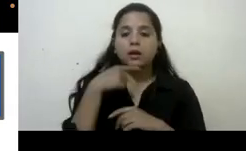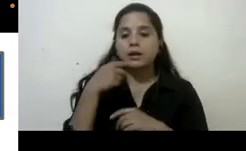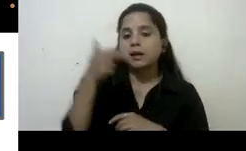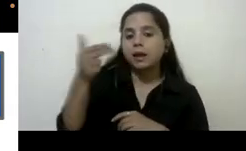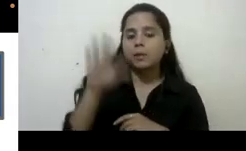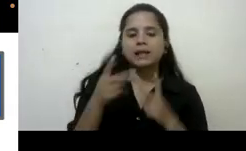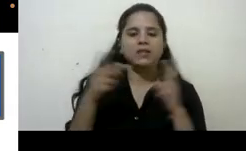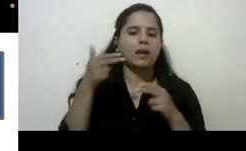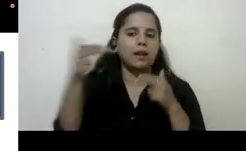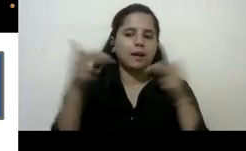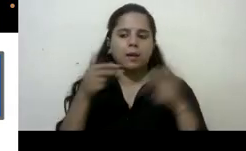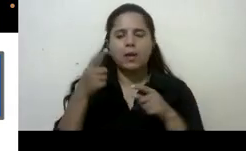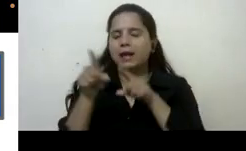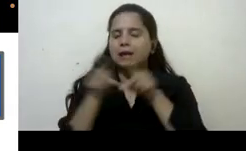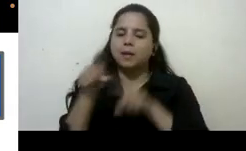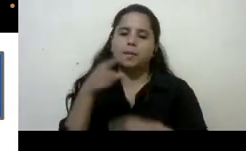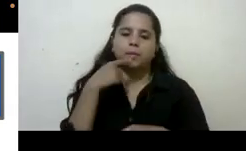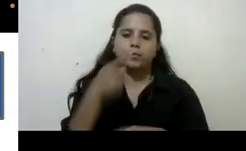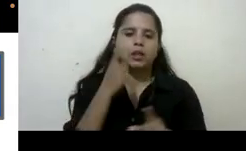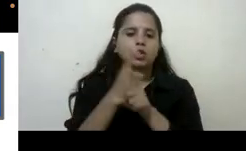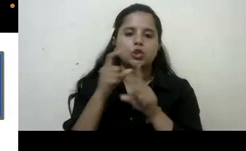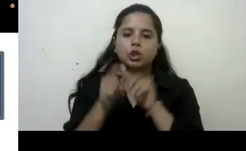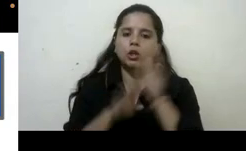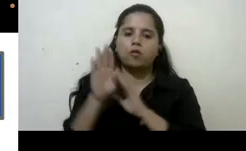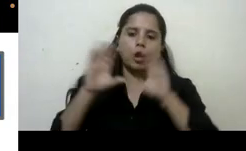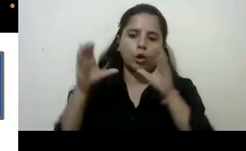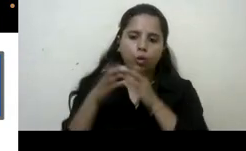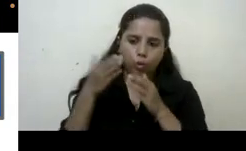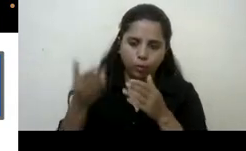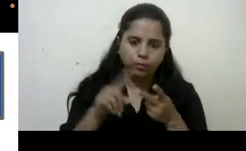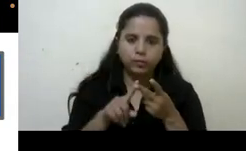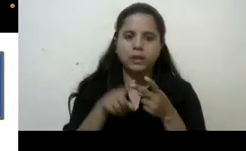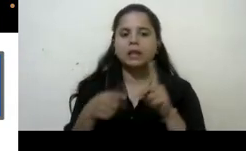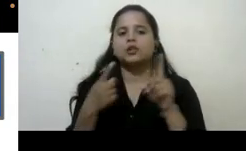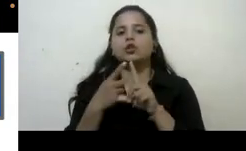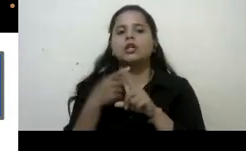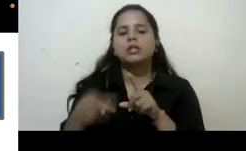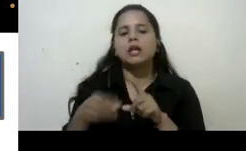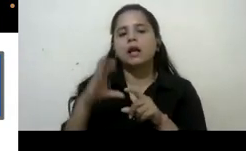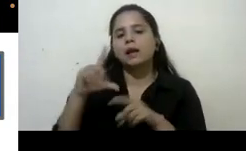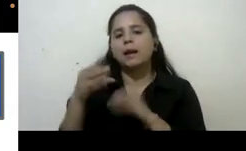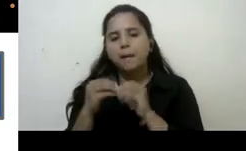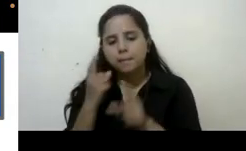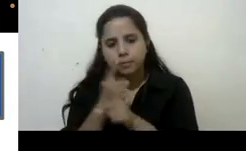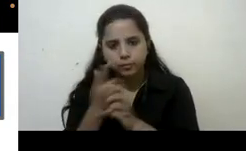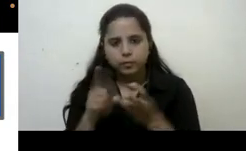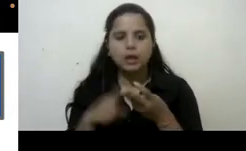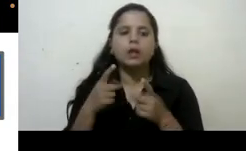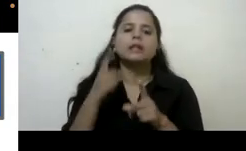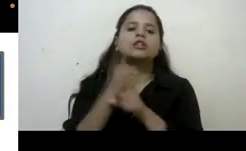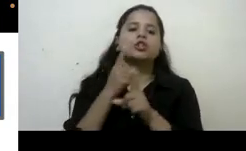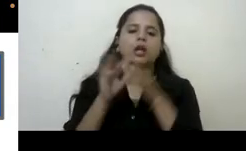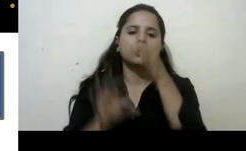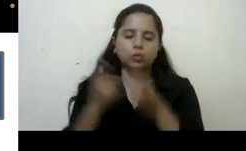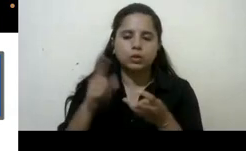different names. For example, teacher development groups, teacher clubs, teacher associations, teacher